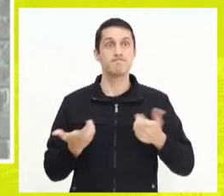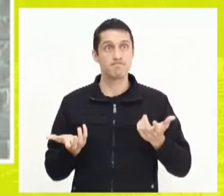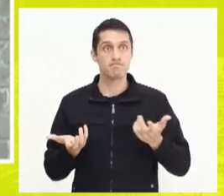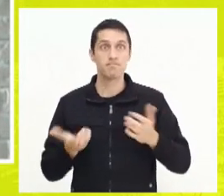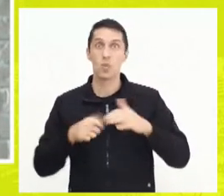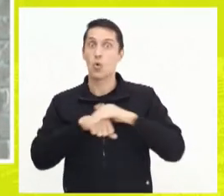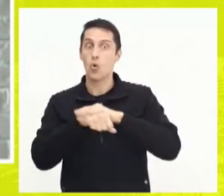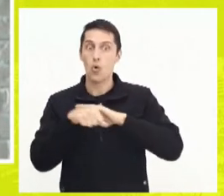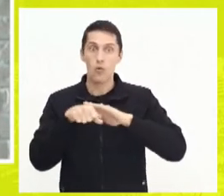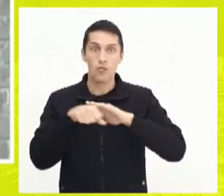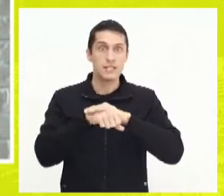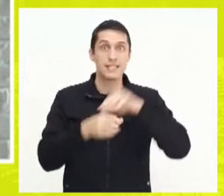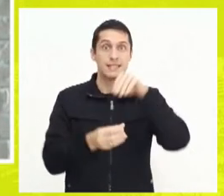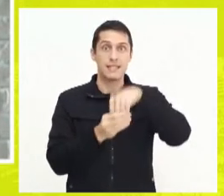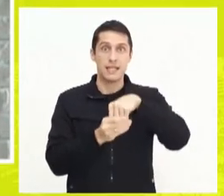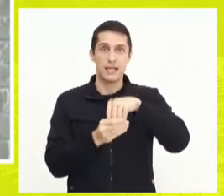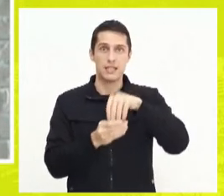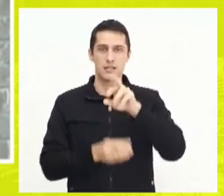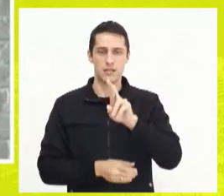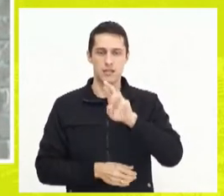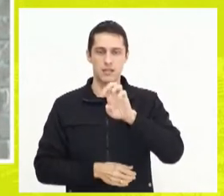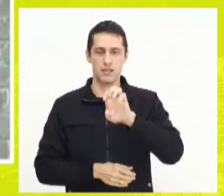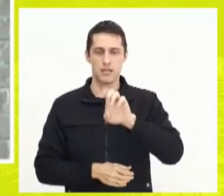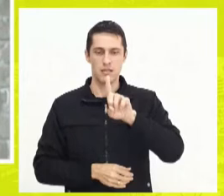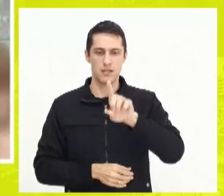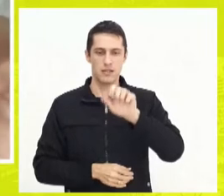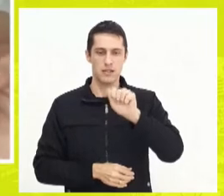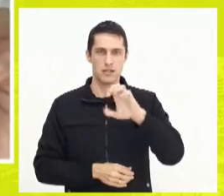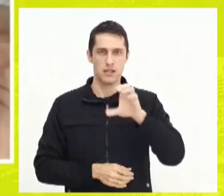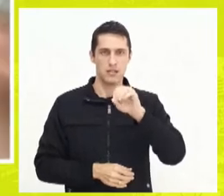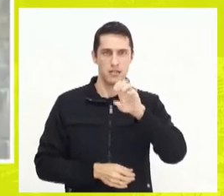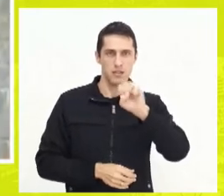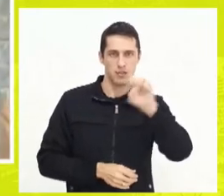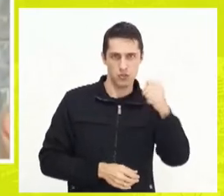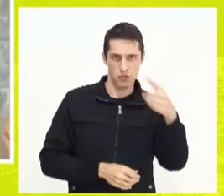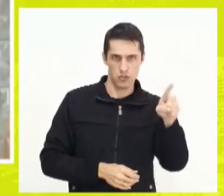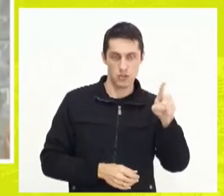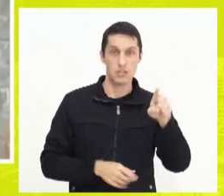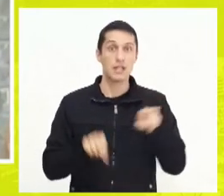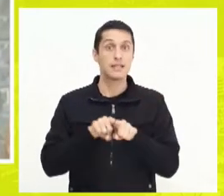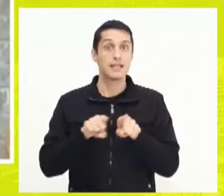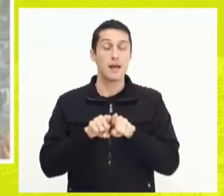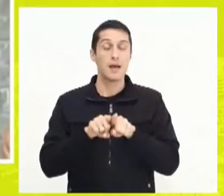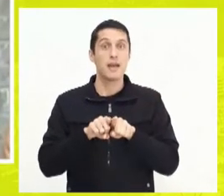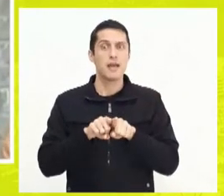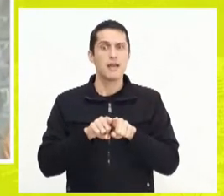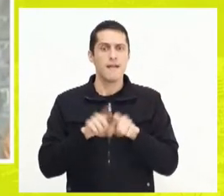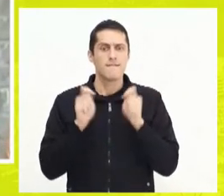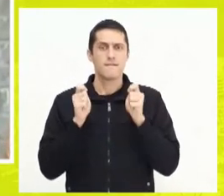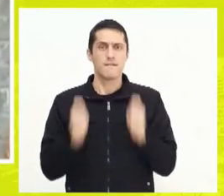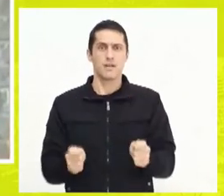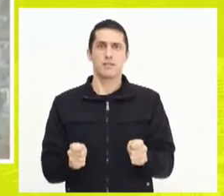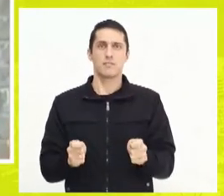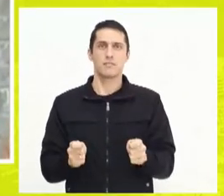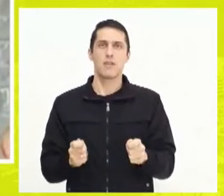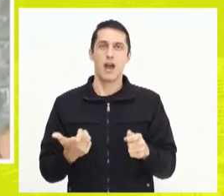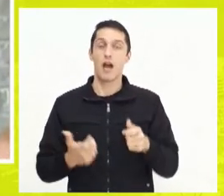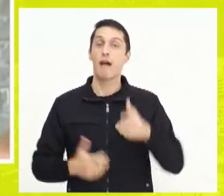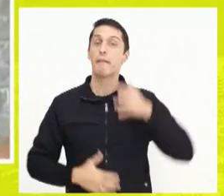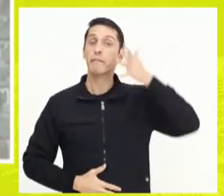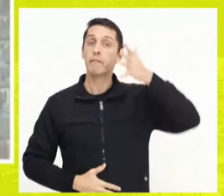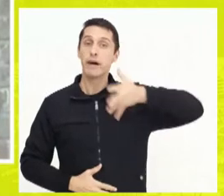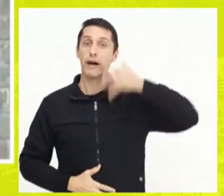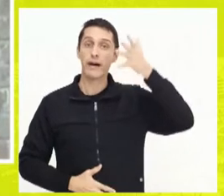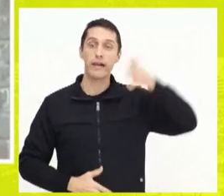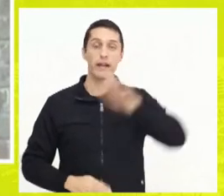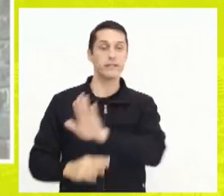mainly we have to support it it's a key aspect there's no way uh a speech